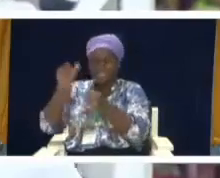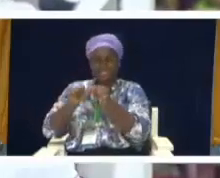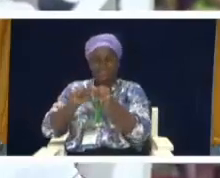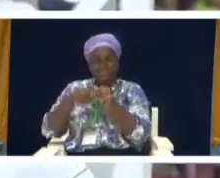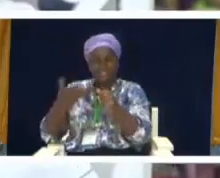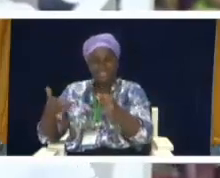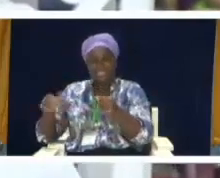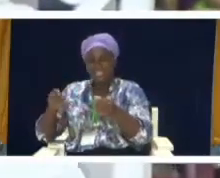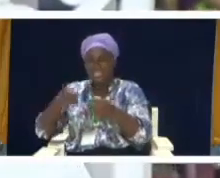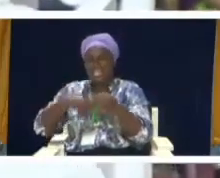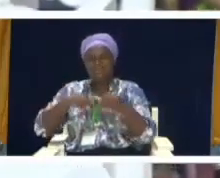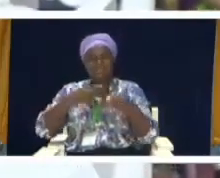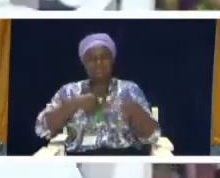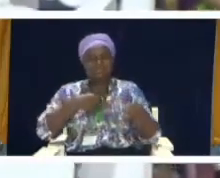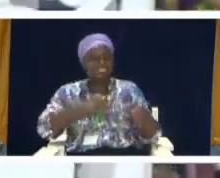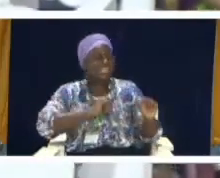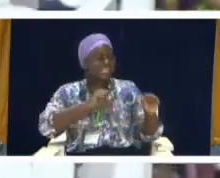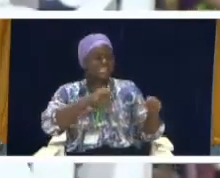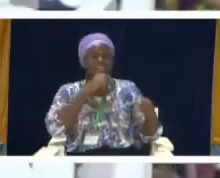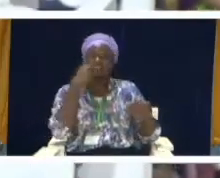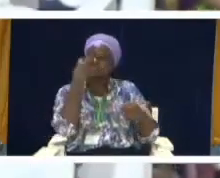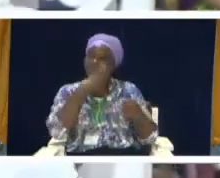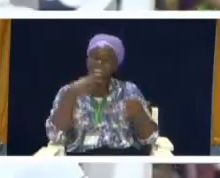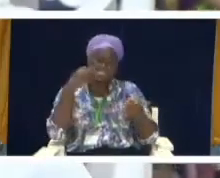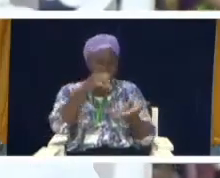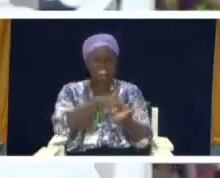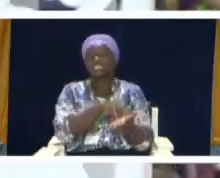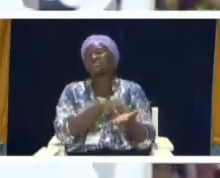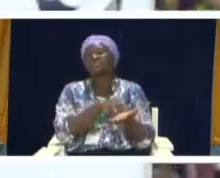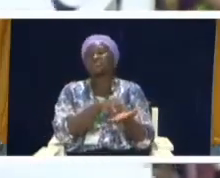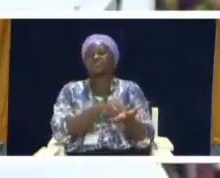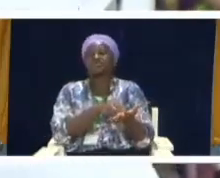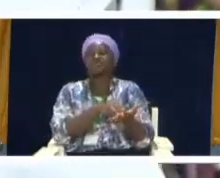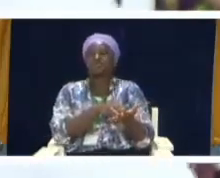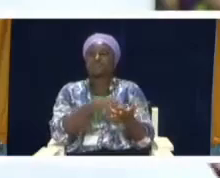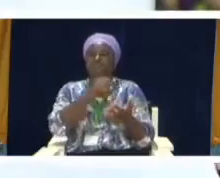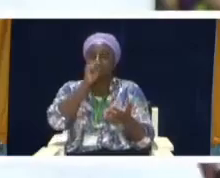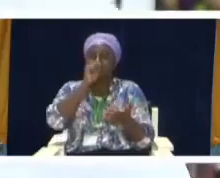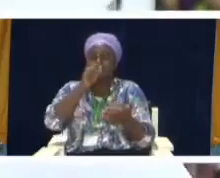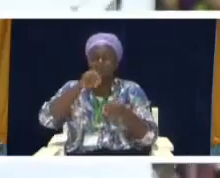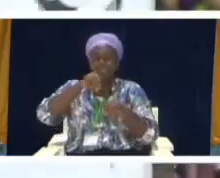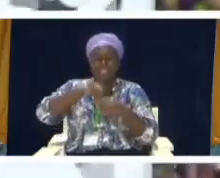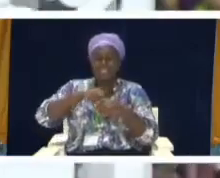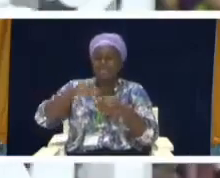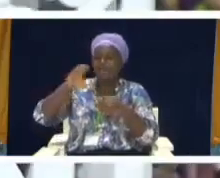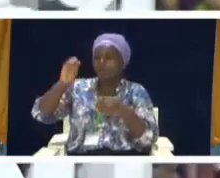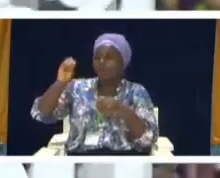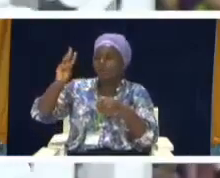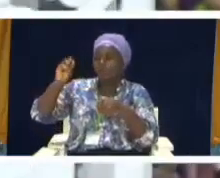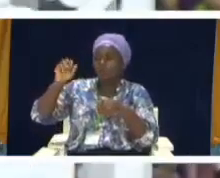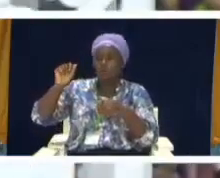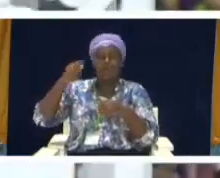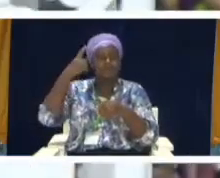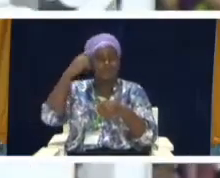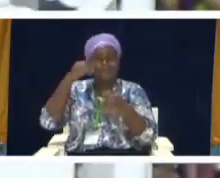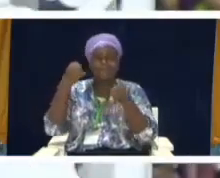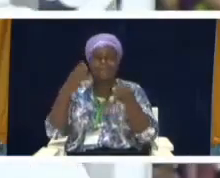me. I can't speak any longer. I'm in coma for many years.